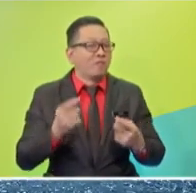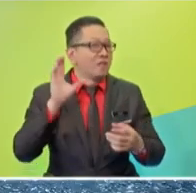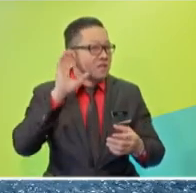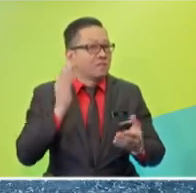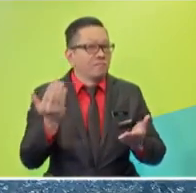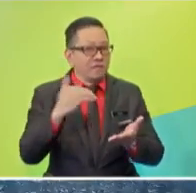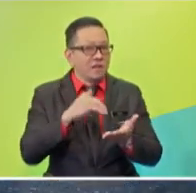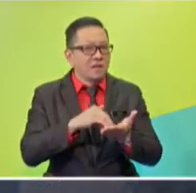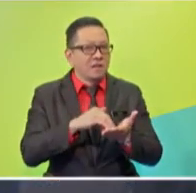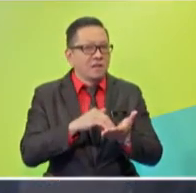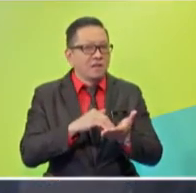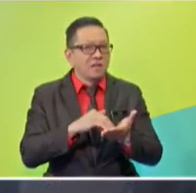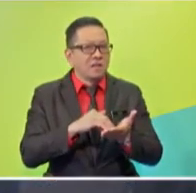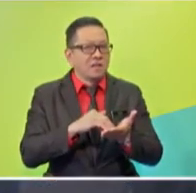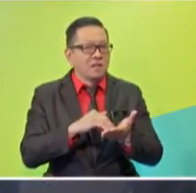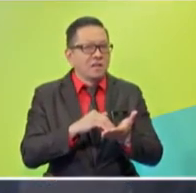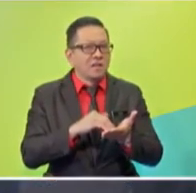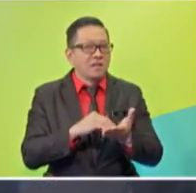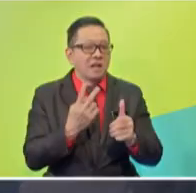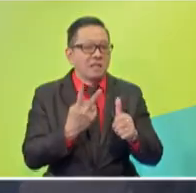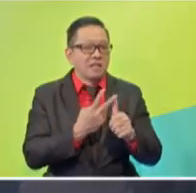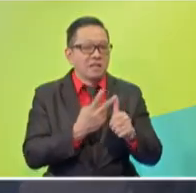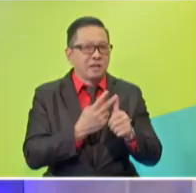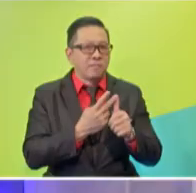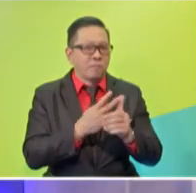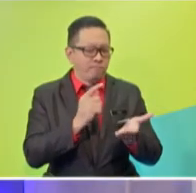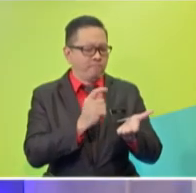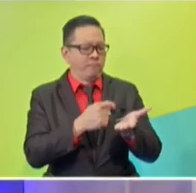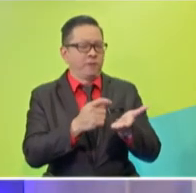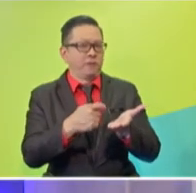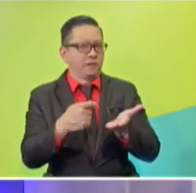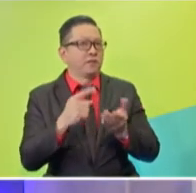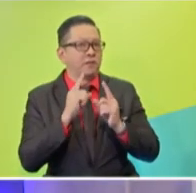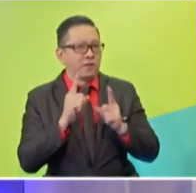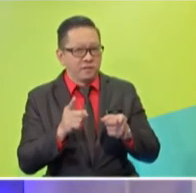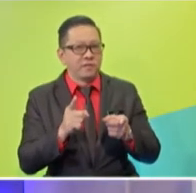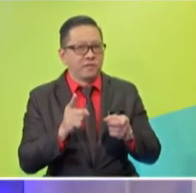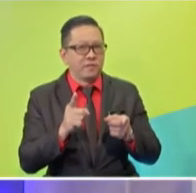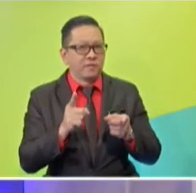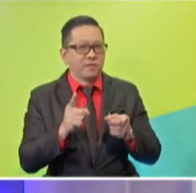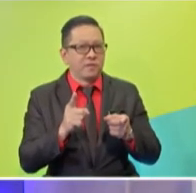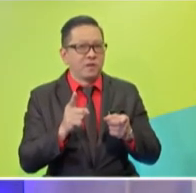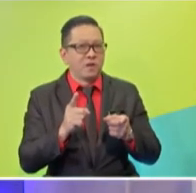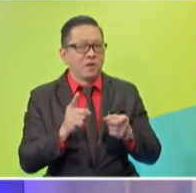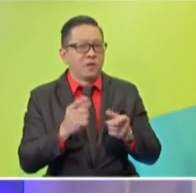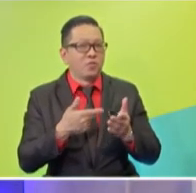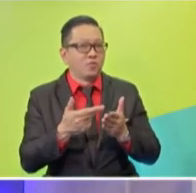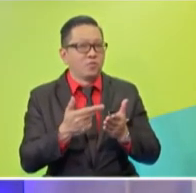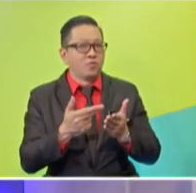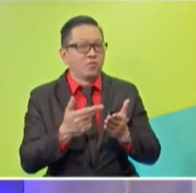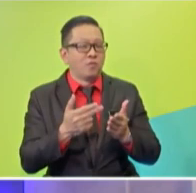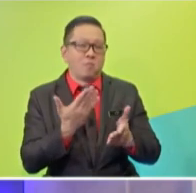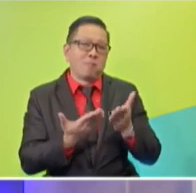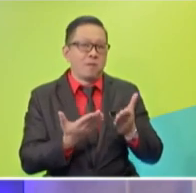listening, I guess you can recheck your attempt, okay? Your true or false answers just now.